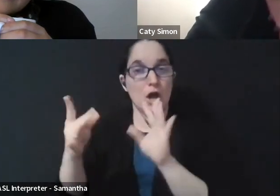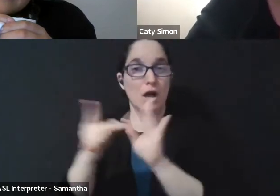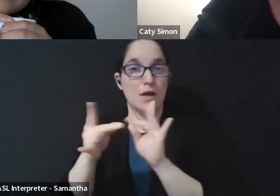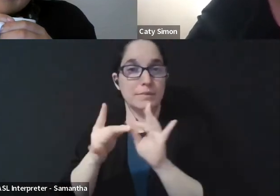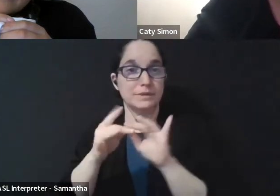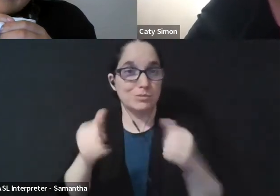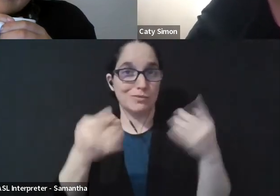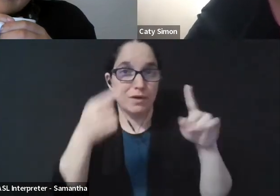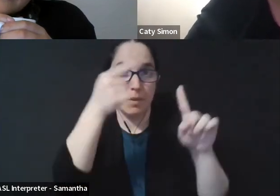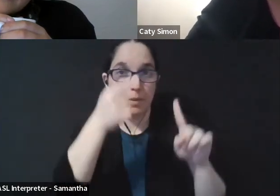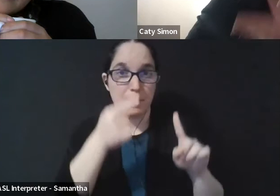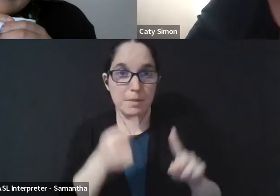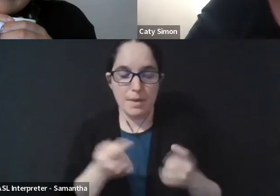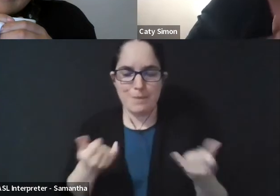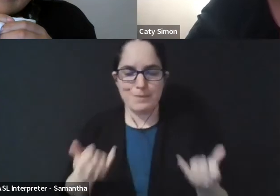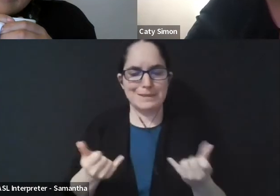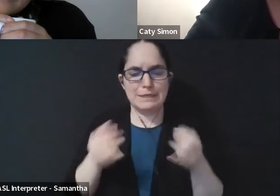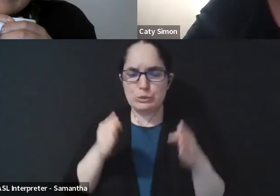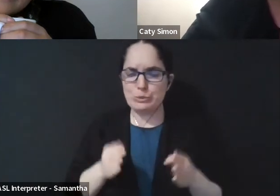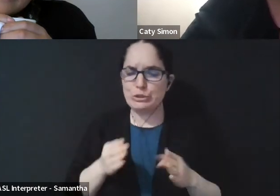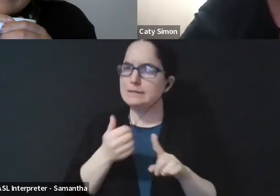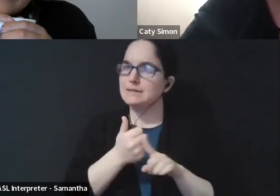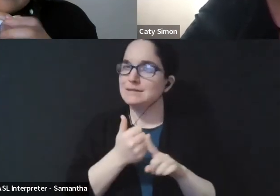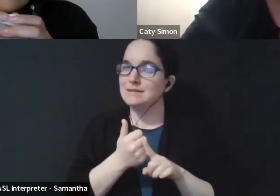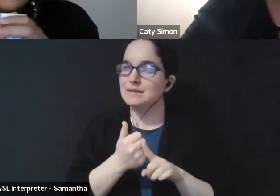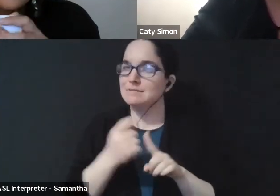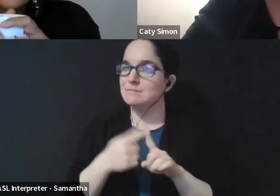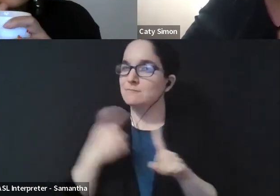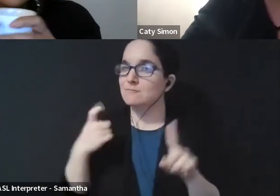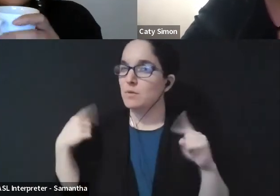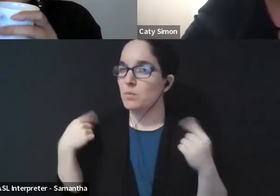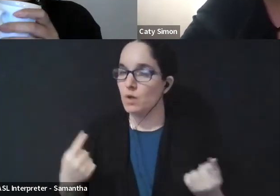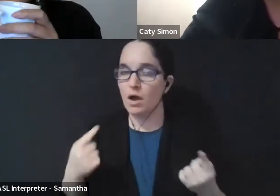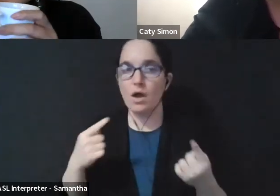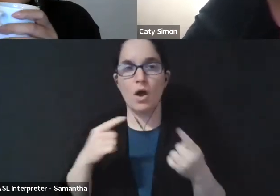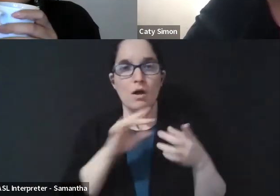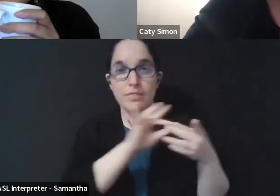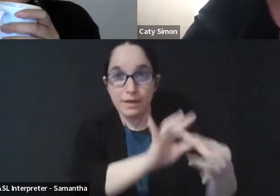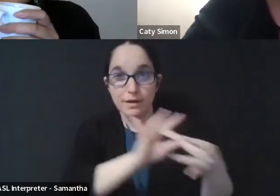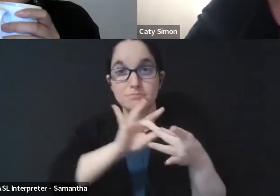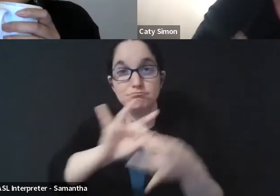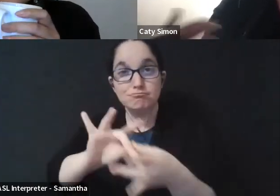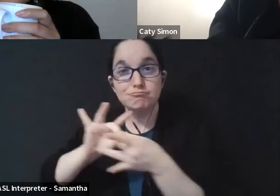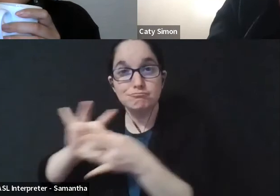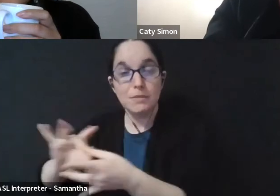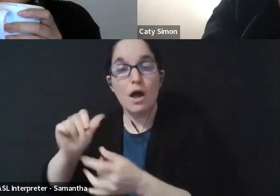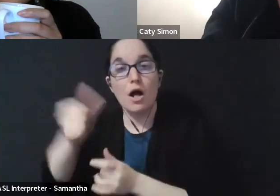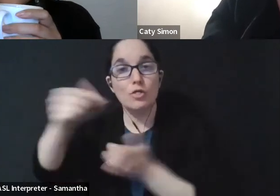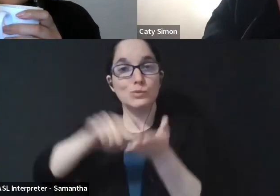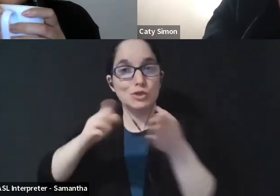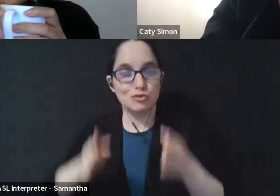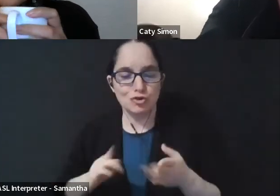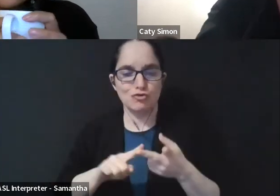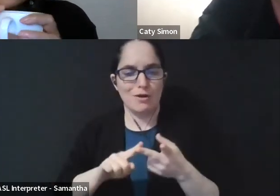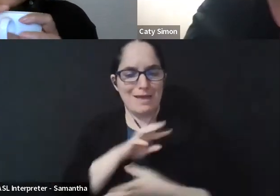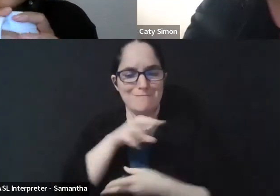this person was materially in terms of, like, you know, how they relate to other researchers and where they were in their career, having it all suddenly, you know,